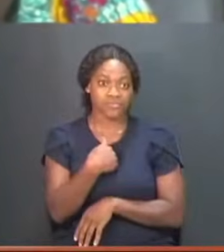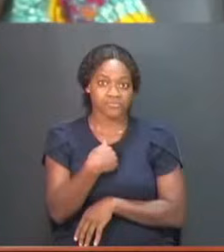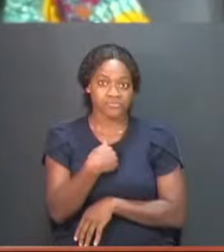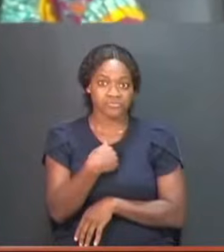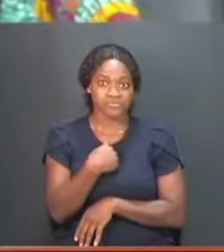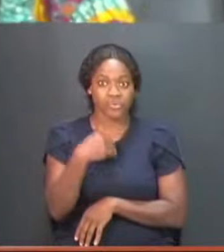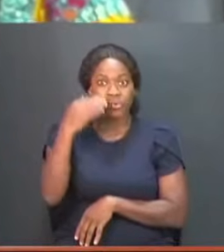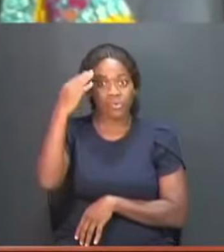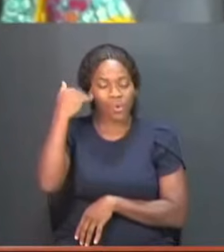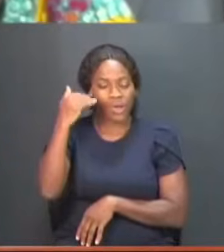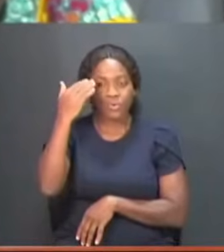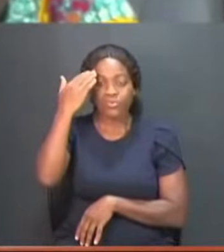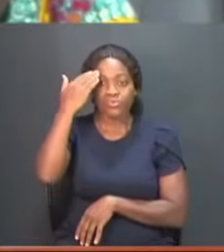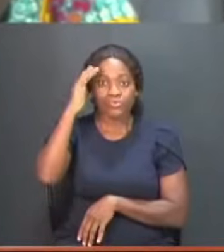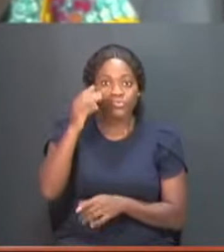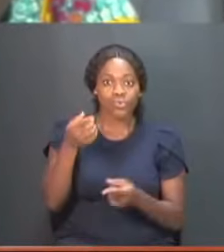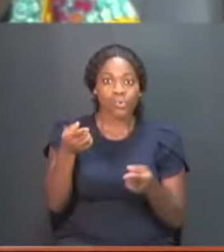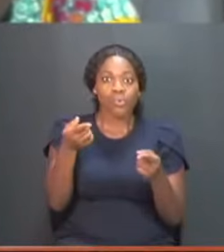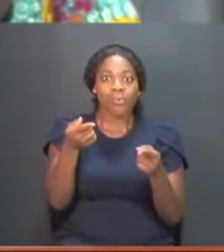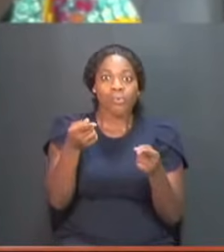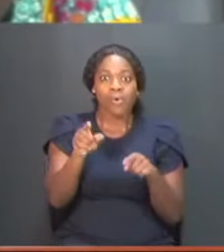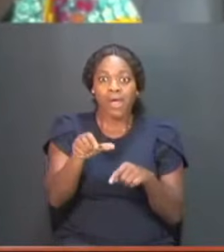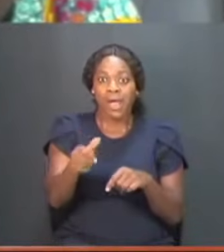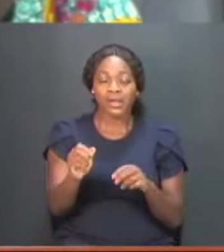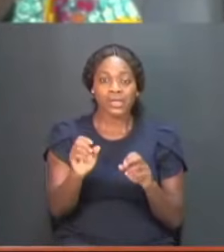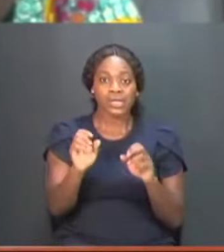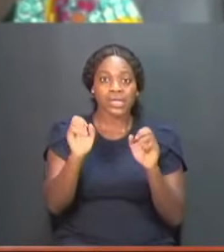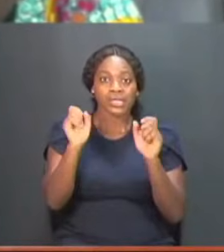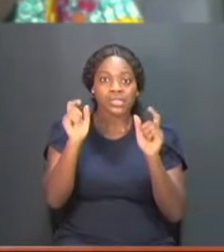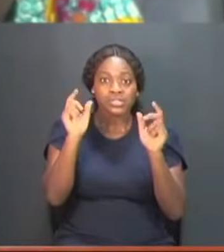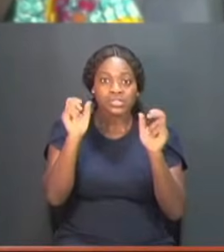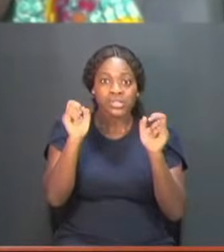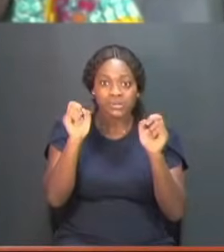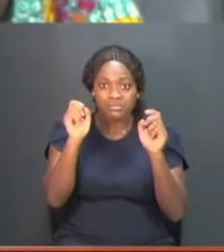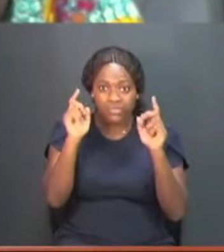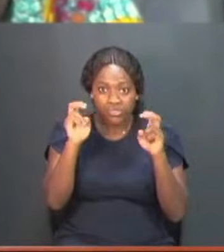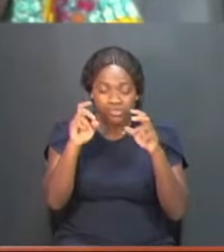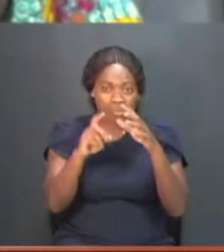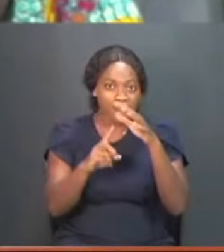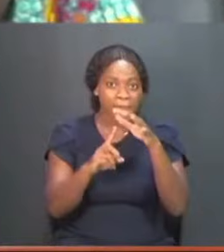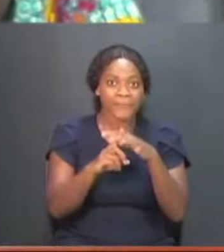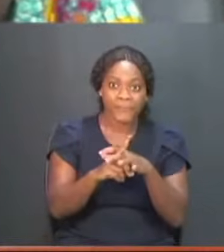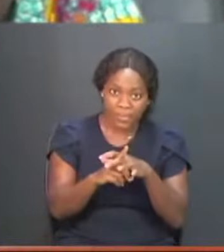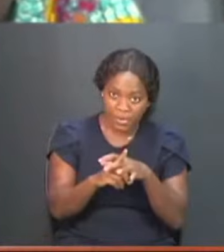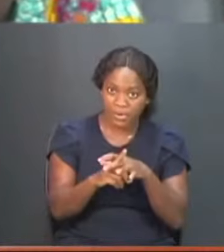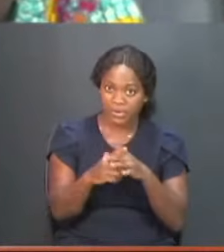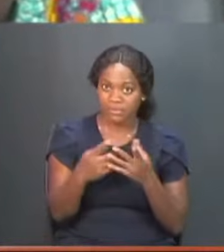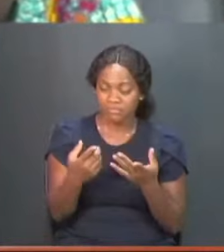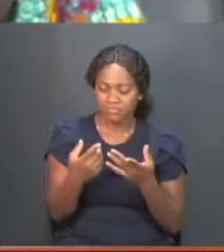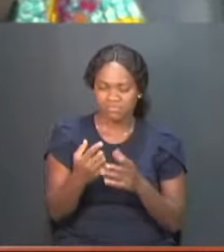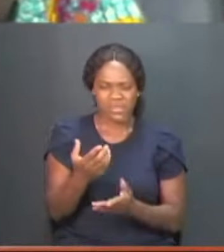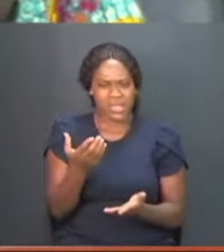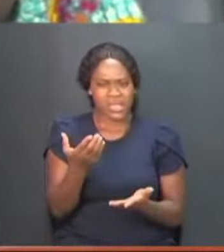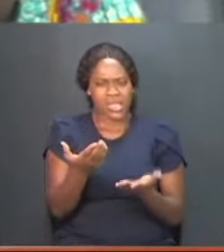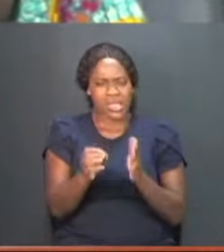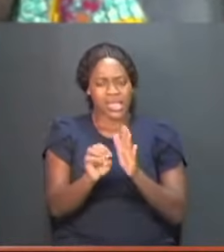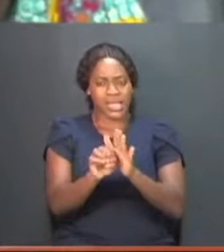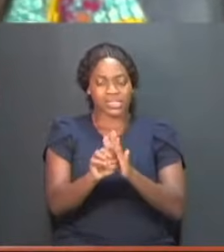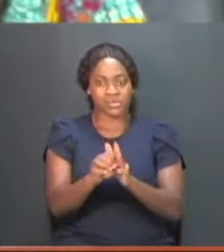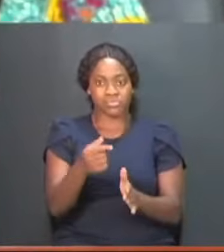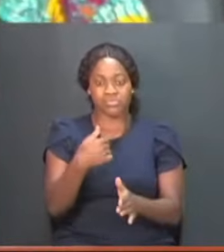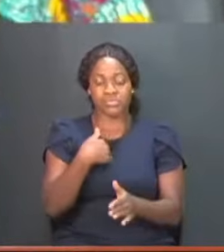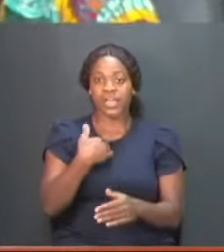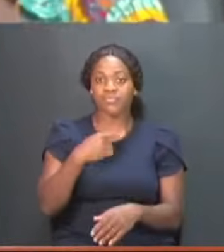know when a next crisis is going to come in terms of the digital economy. Mr. Speaker, imagine that I have $1